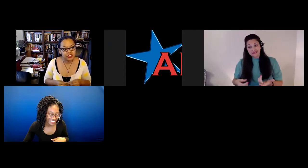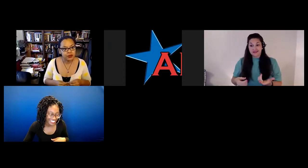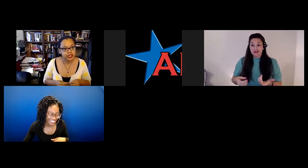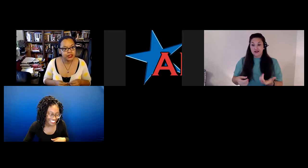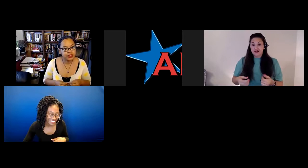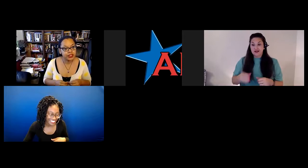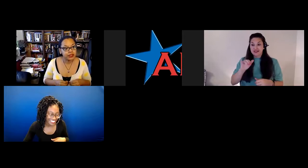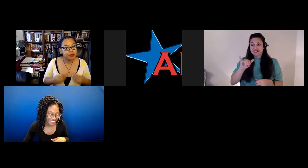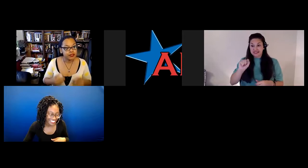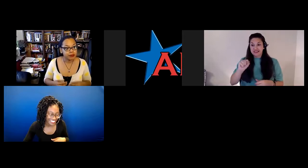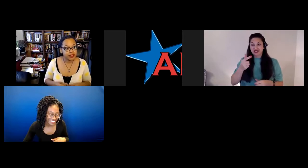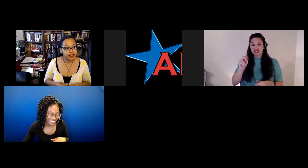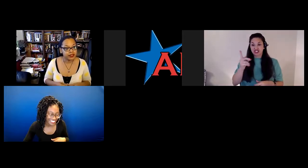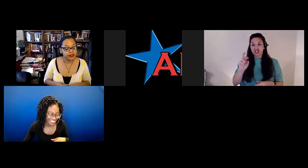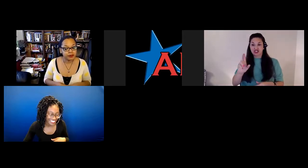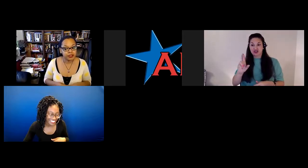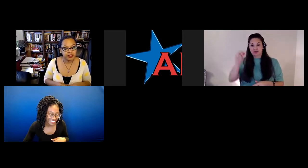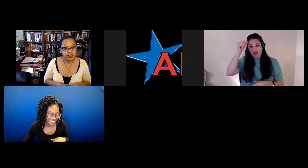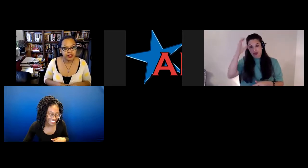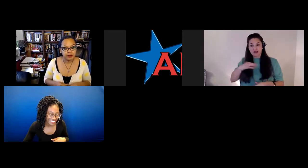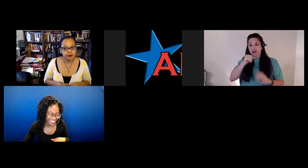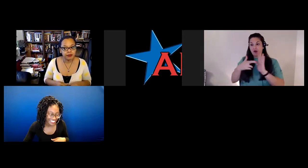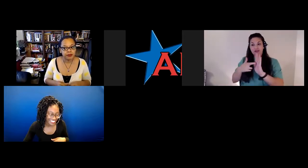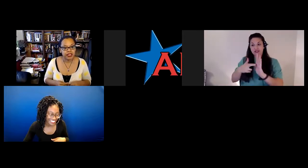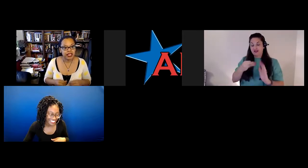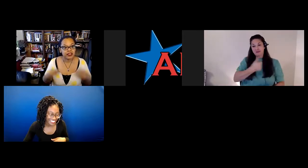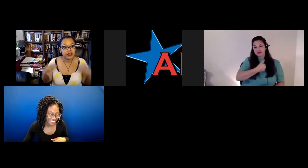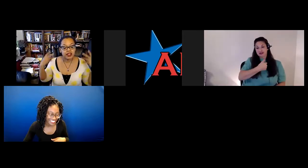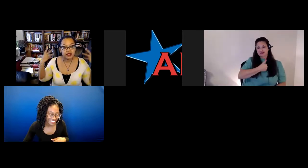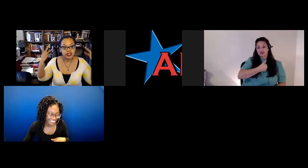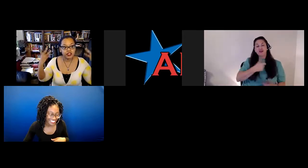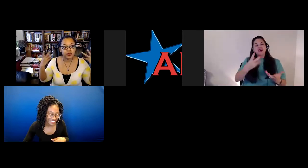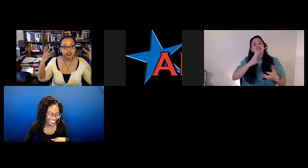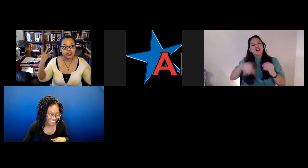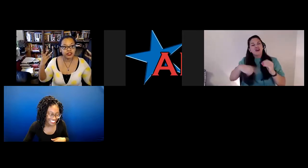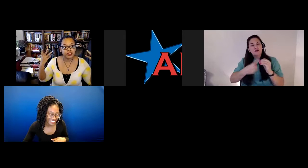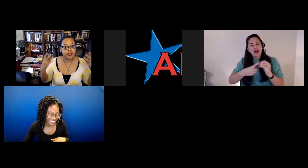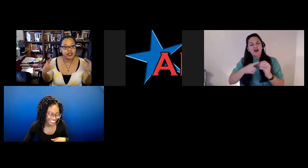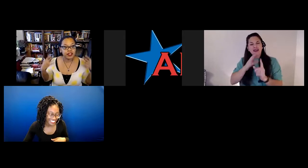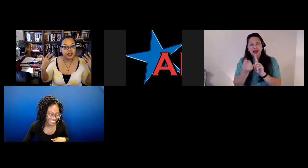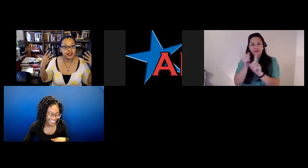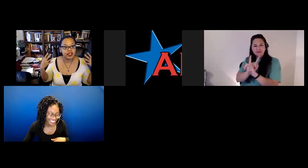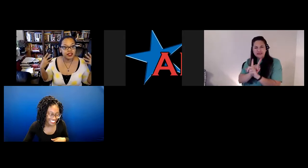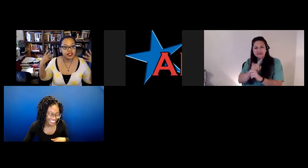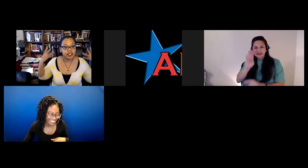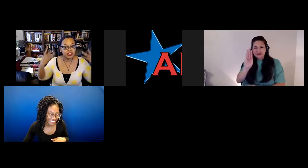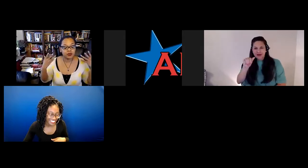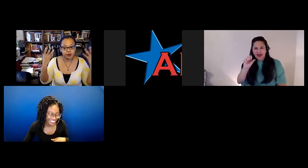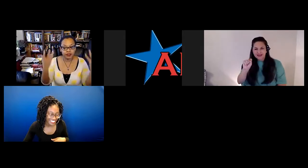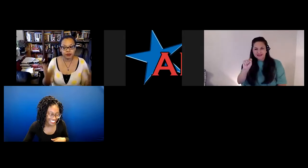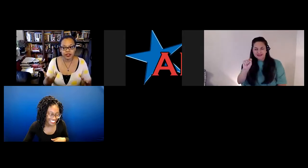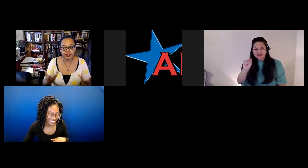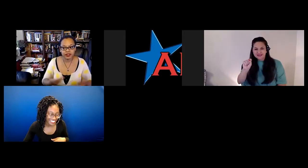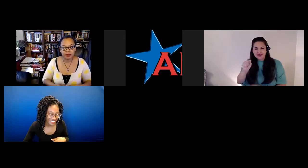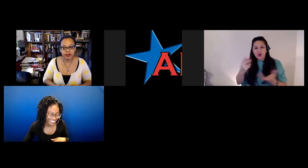conversation around implicit bias, and the construction that leads to